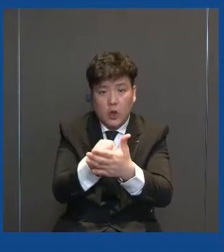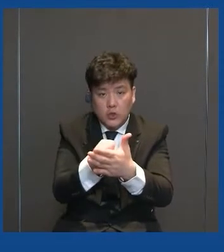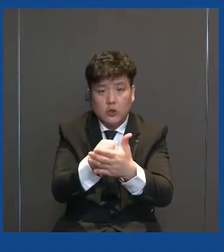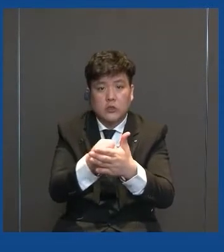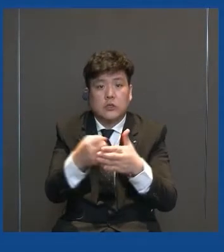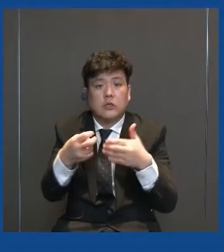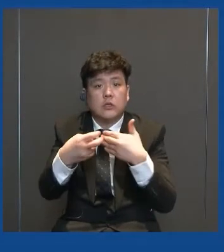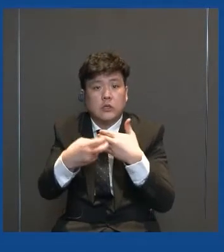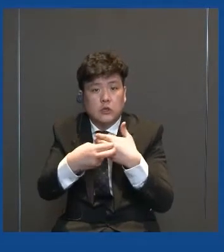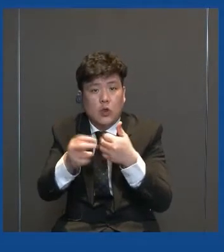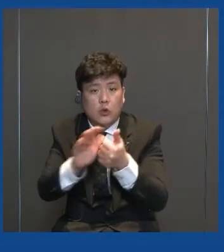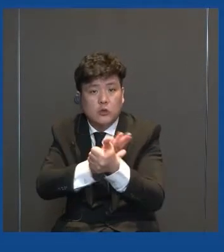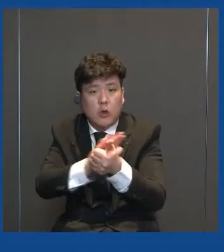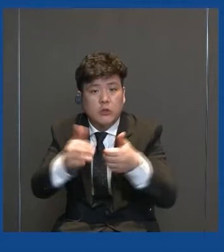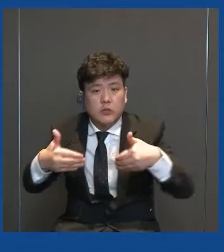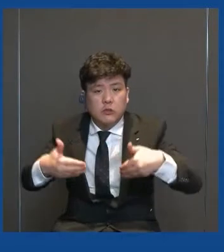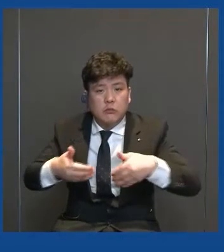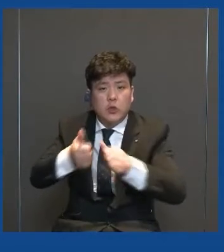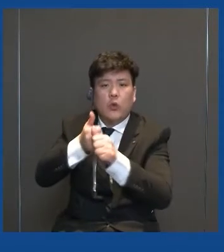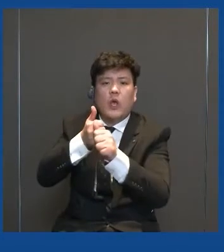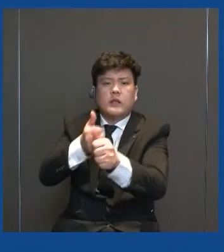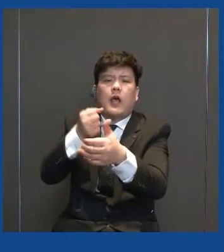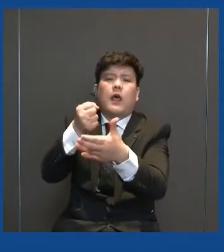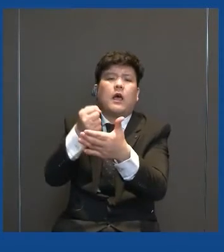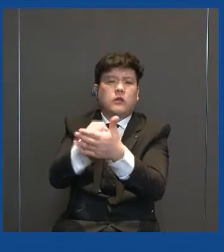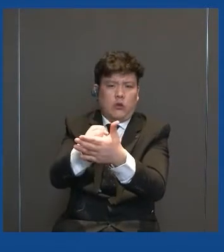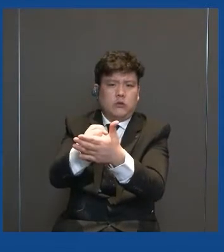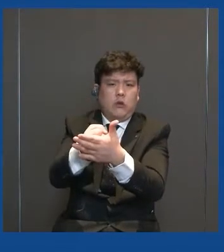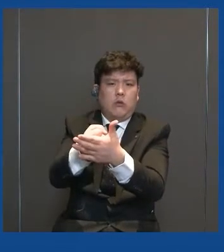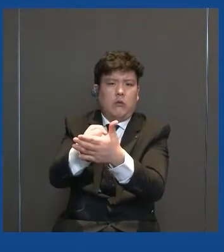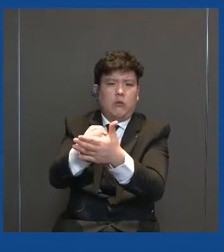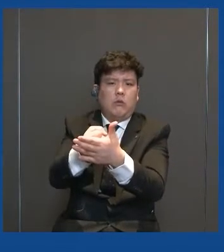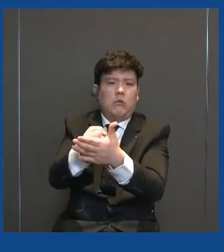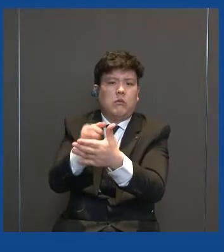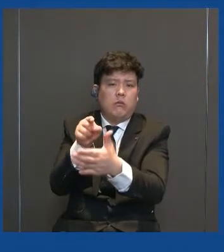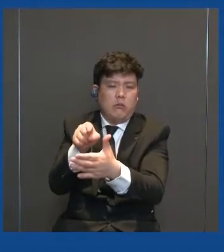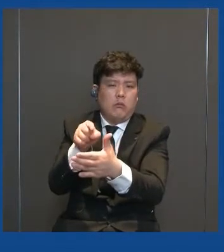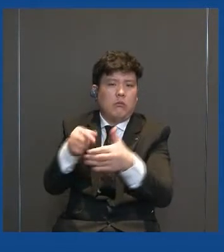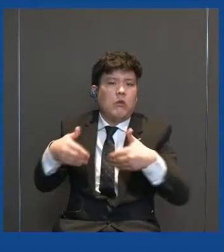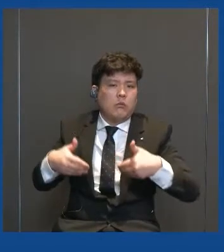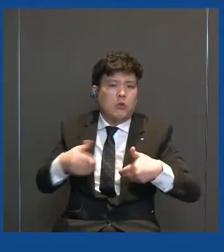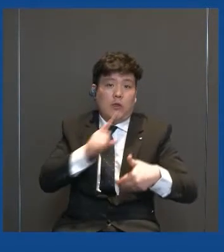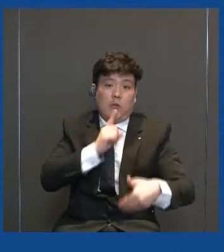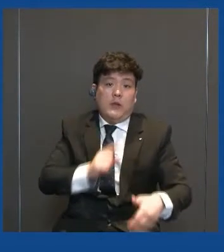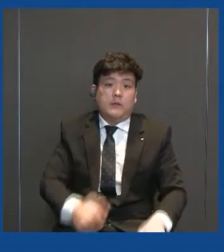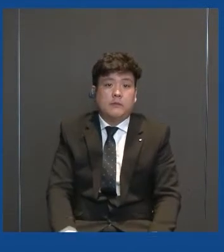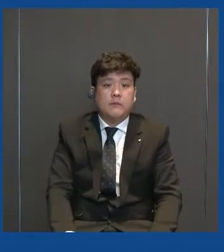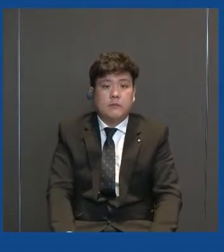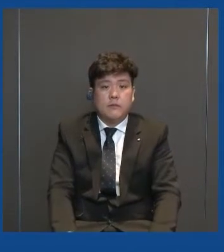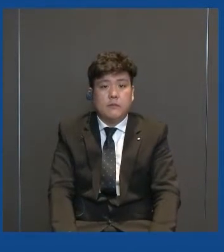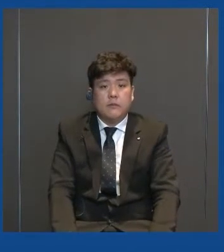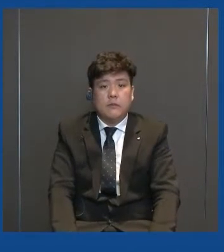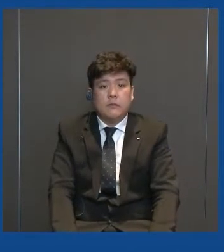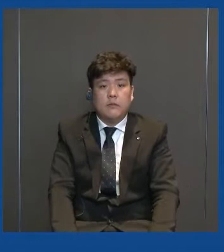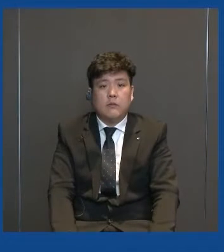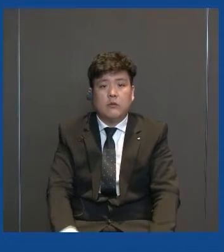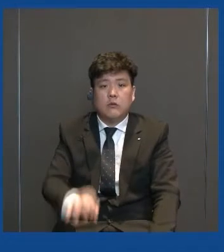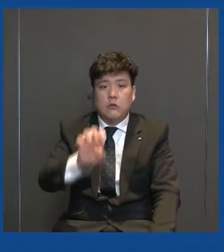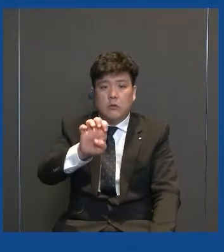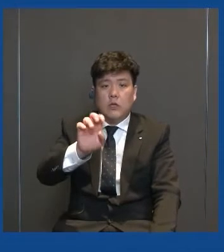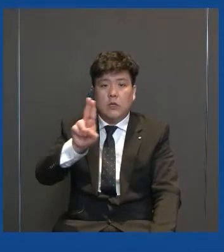evidence collected by the European Union Agency for Fundamental Rights indicates that the majority of EU countries did